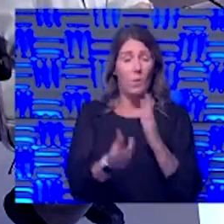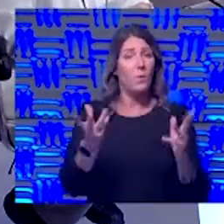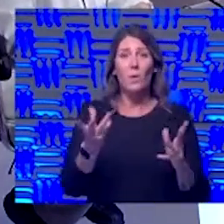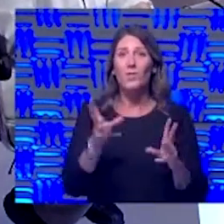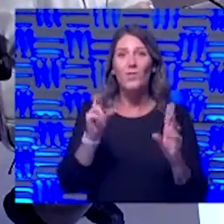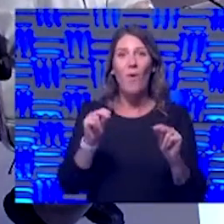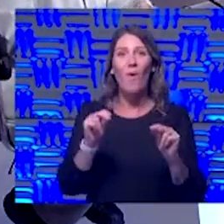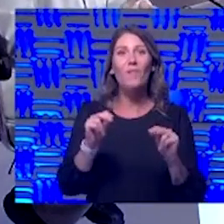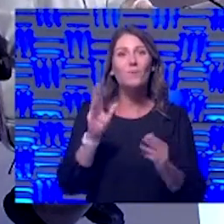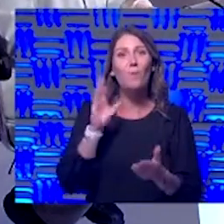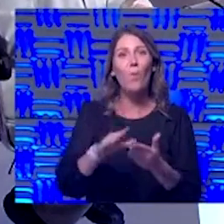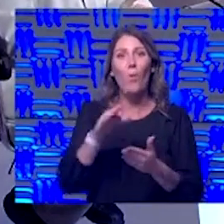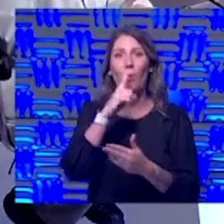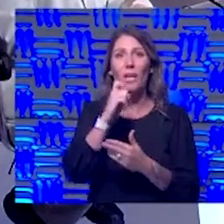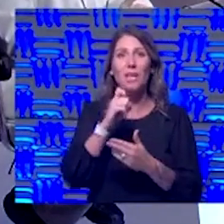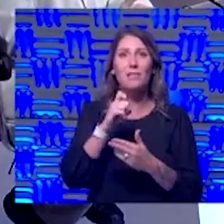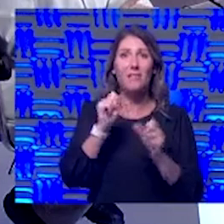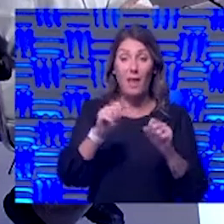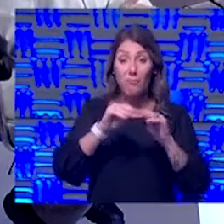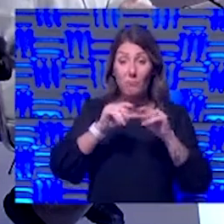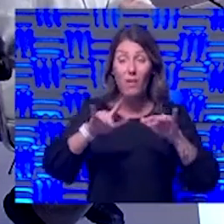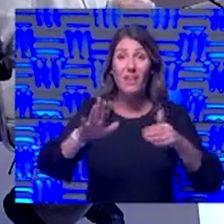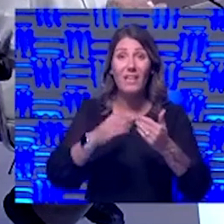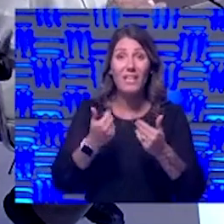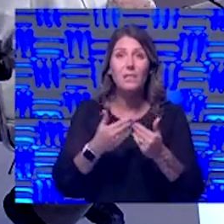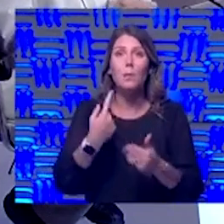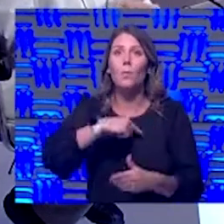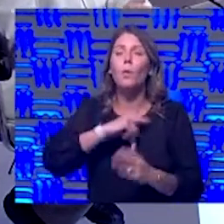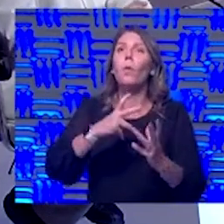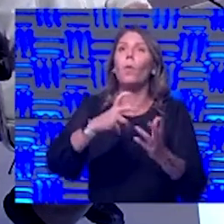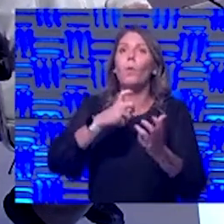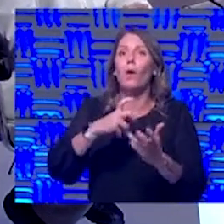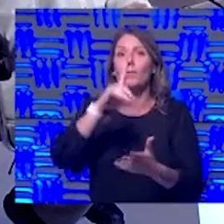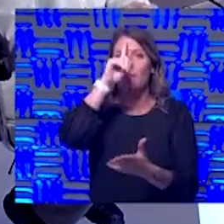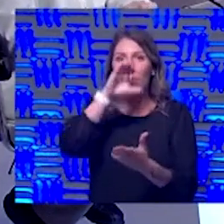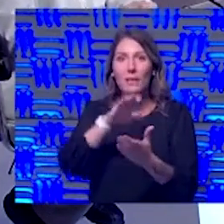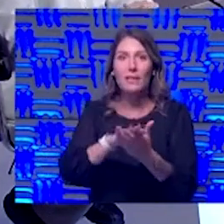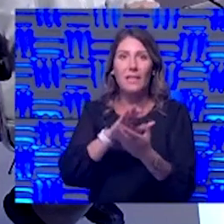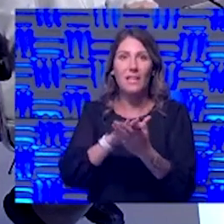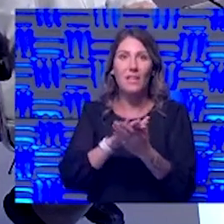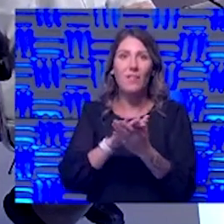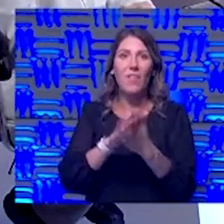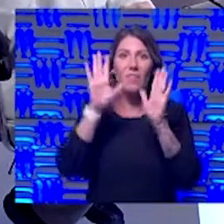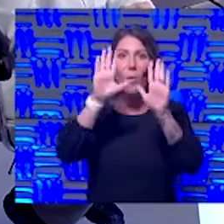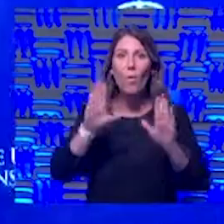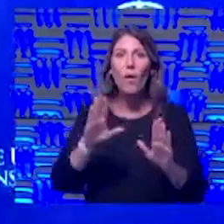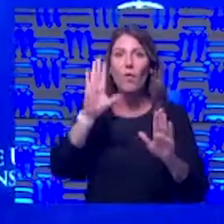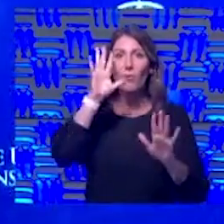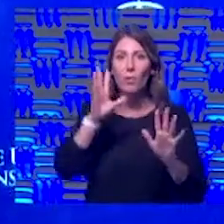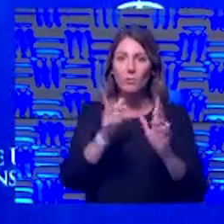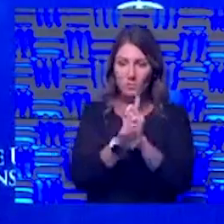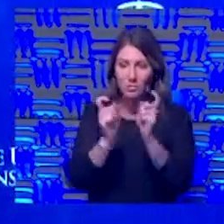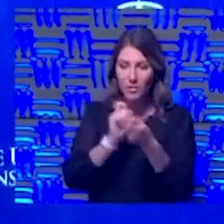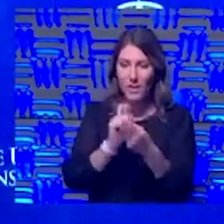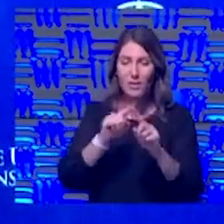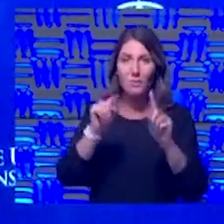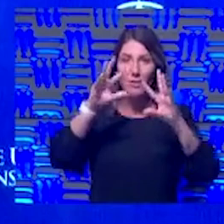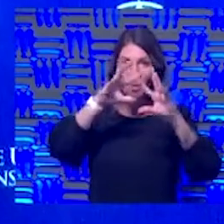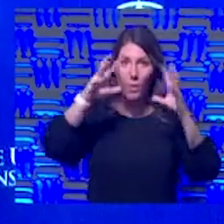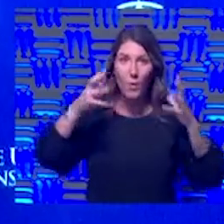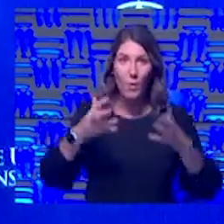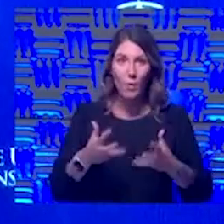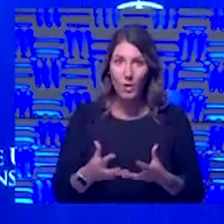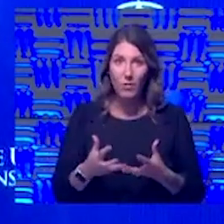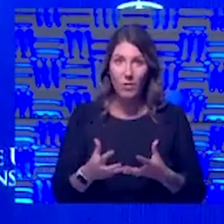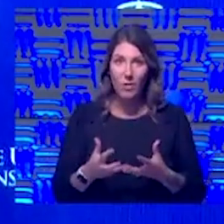between. And we want to believe that weather will change it. Mm-hmm. But the world teaches us that weather